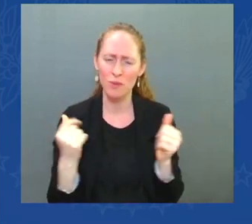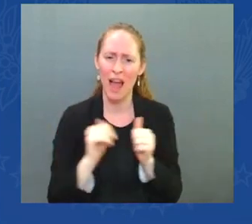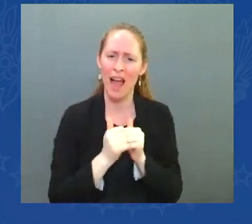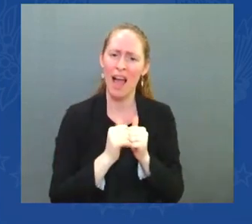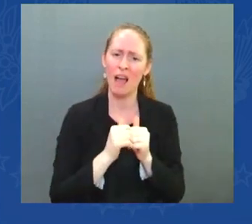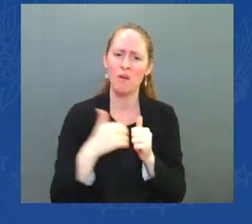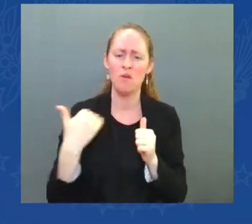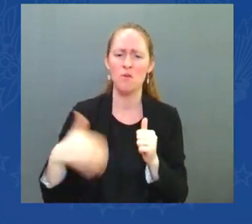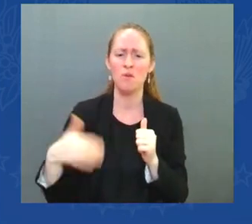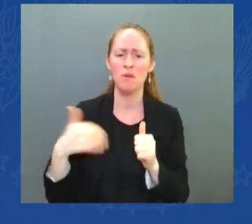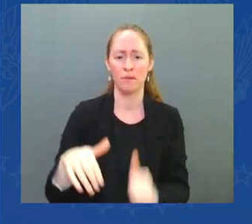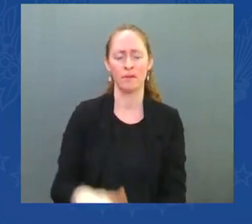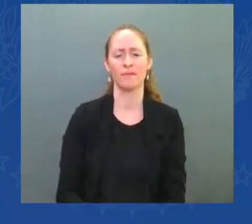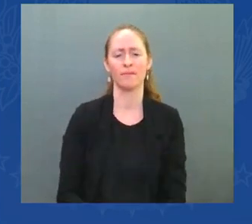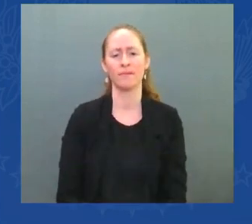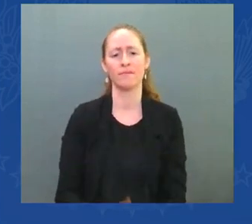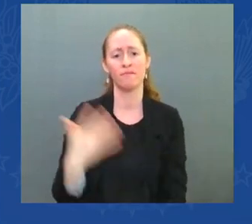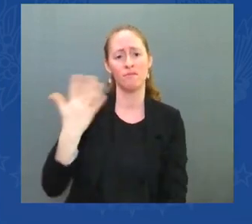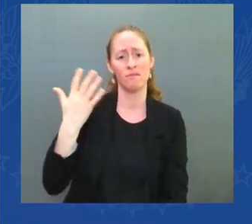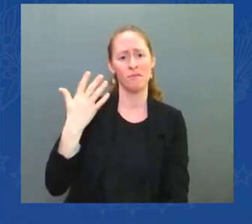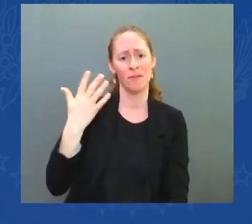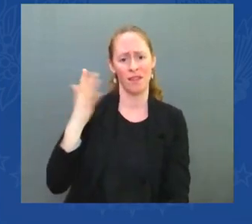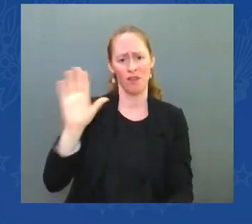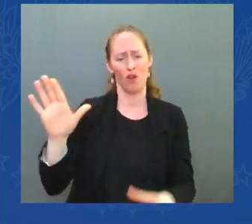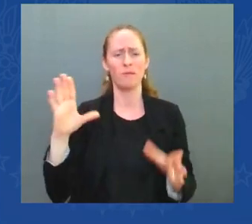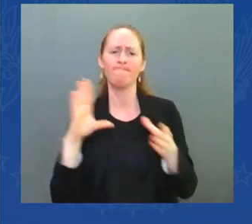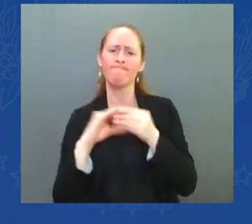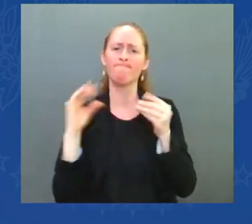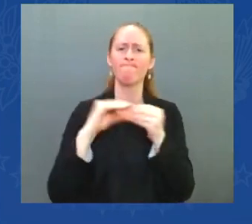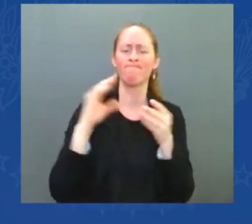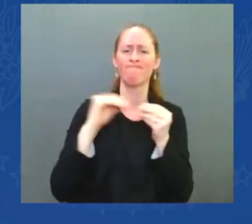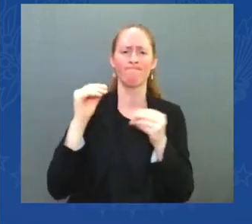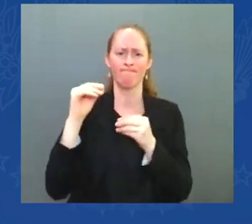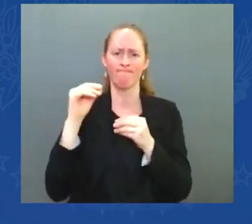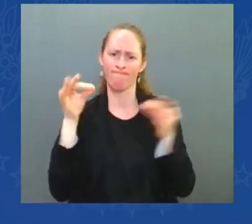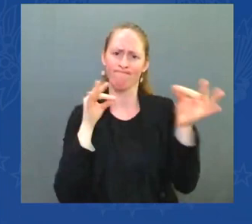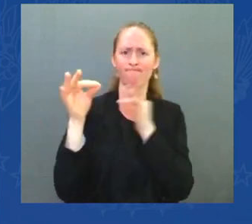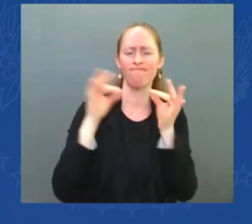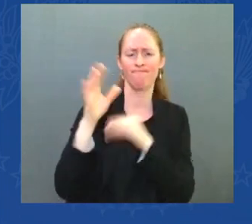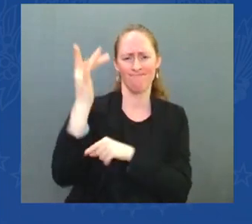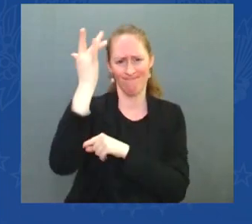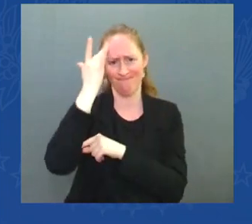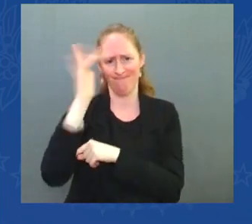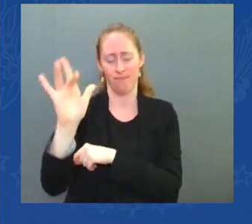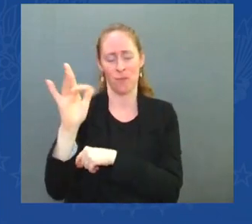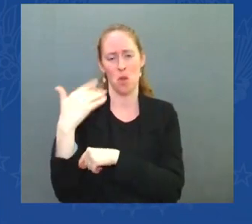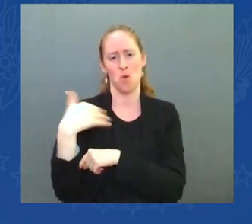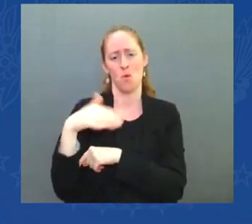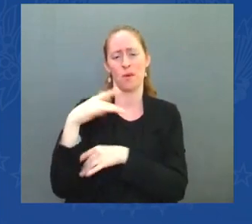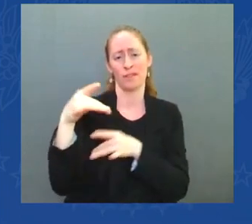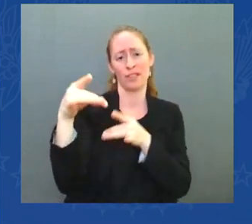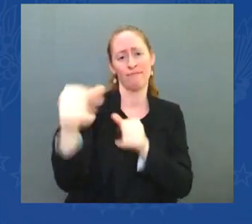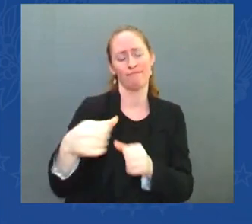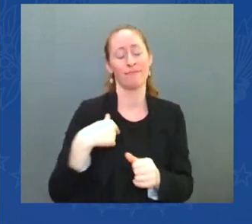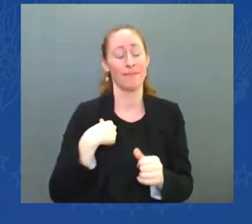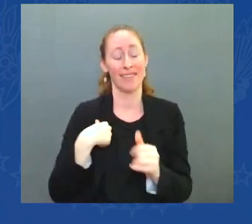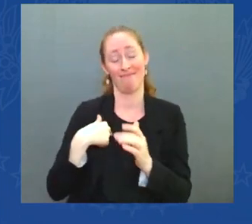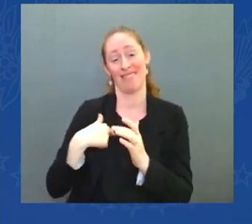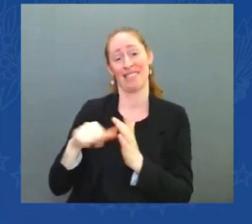honey. I mean, they really are. And you know, I think most people here can tell you've gone through serious